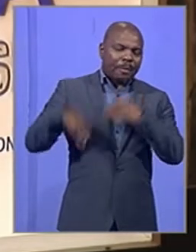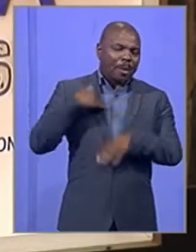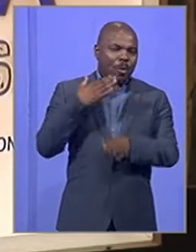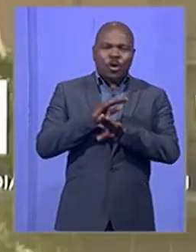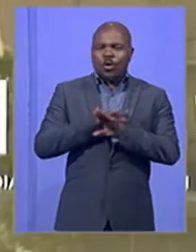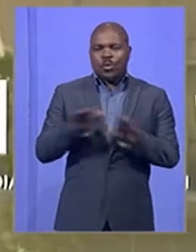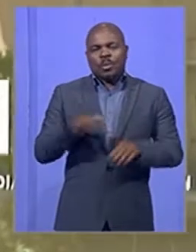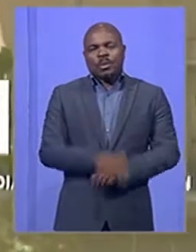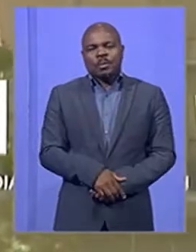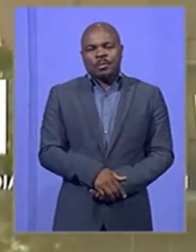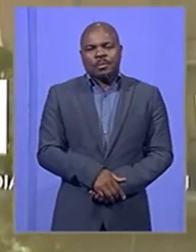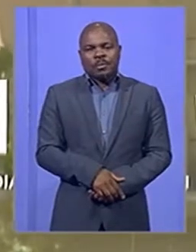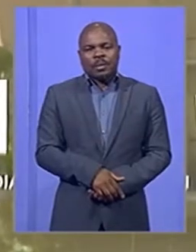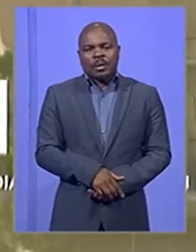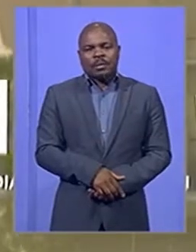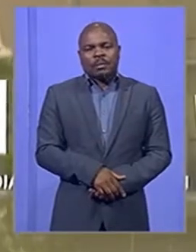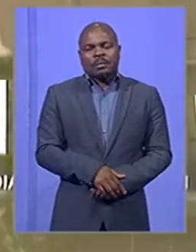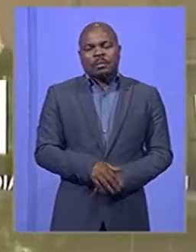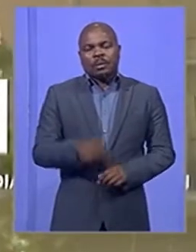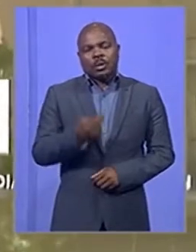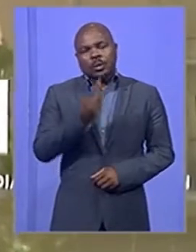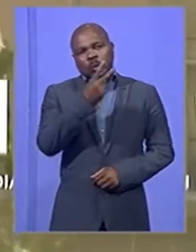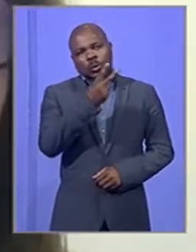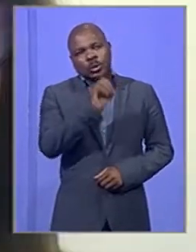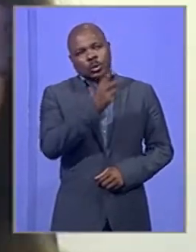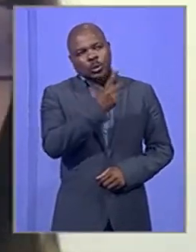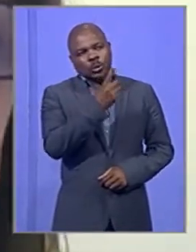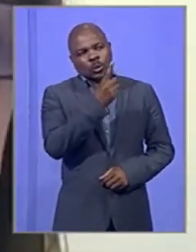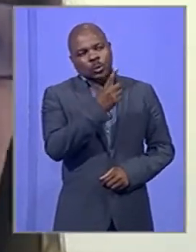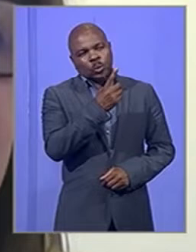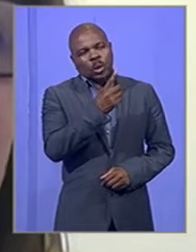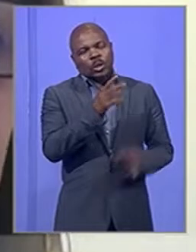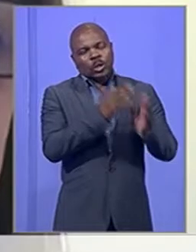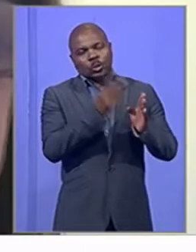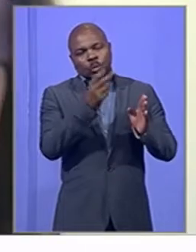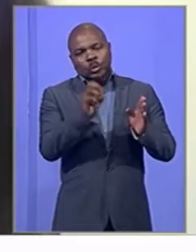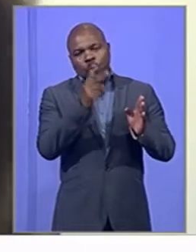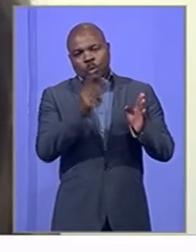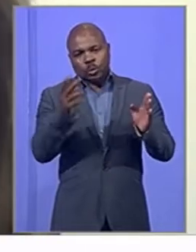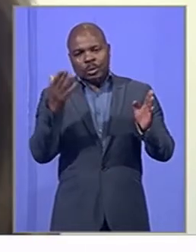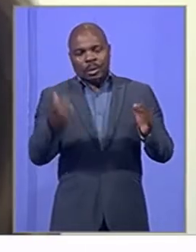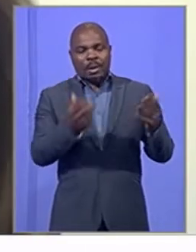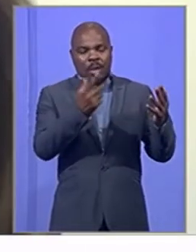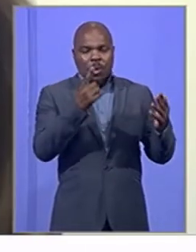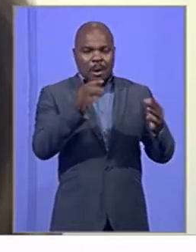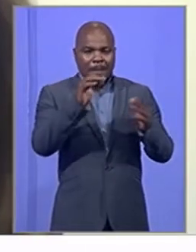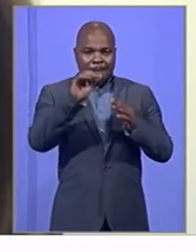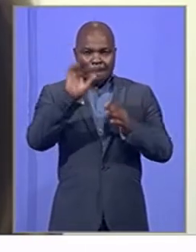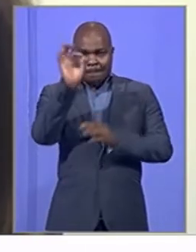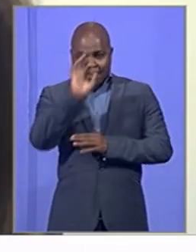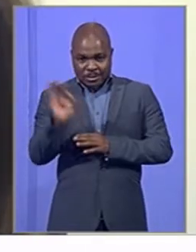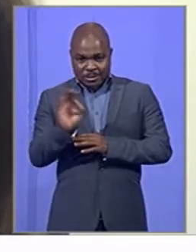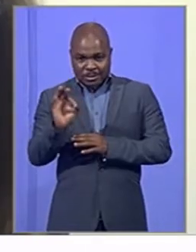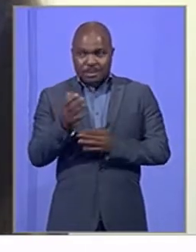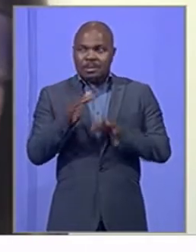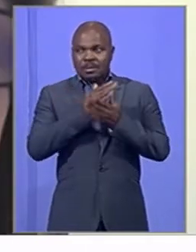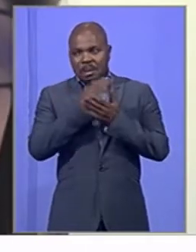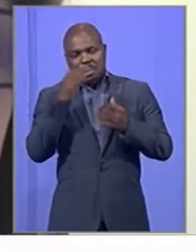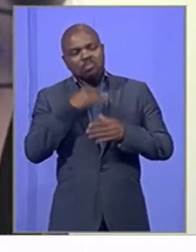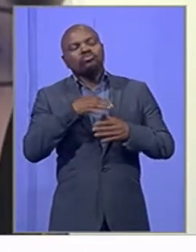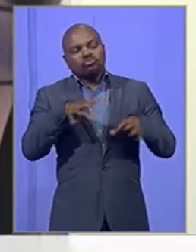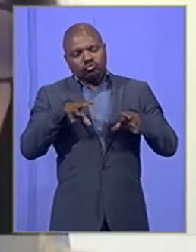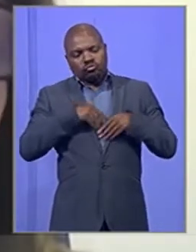mosebetsing. From the period 2021 to 2022, we had 88% of our cases settled for monetary